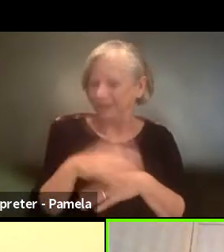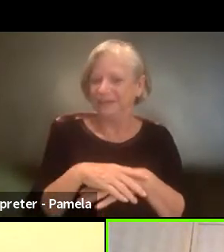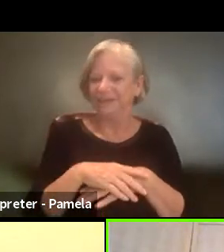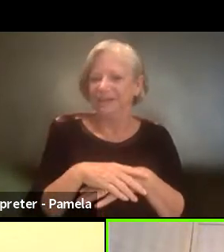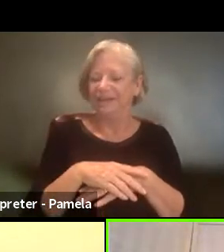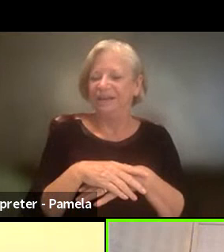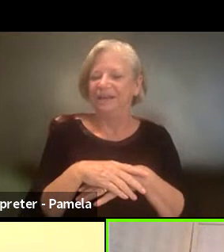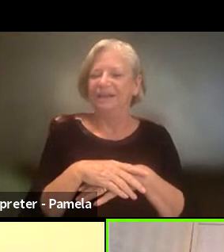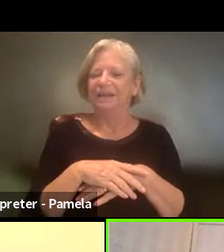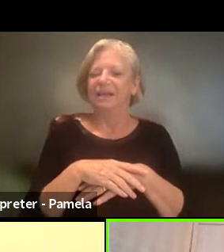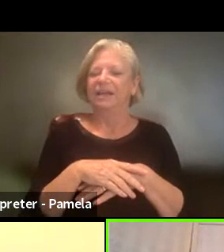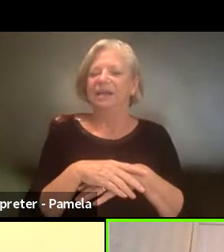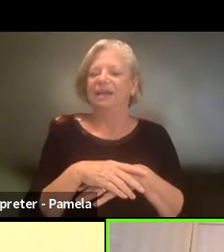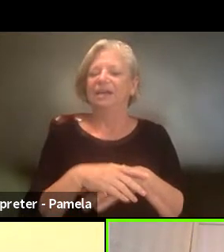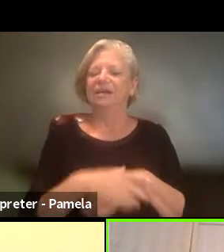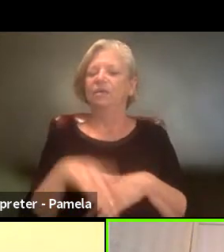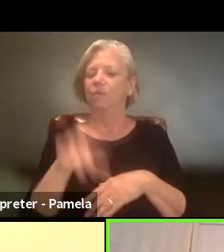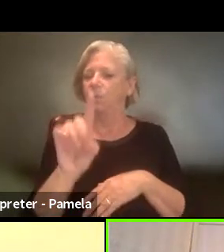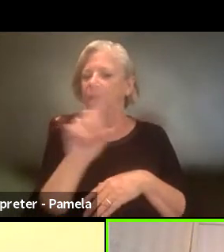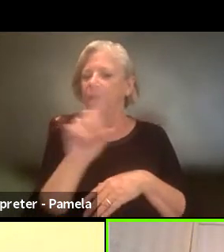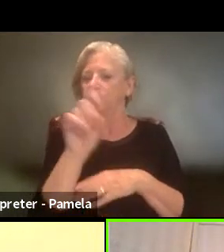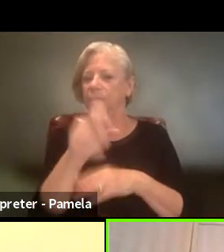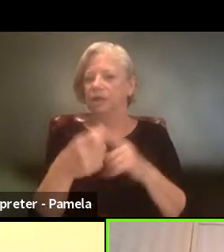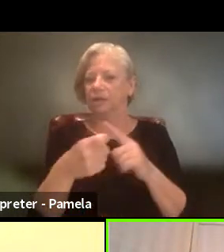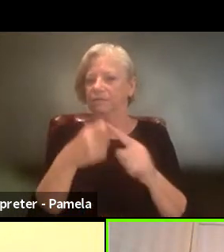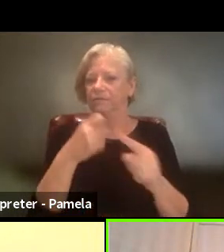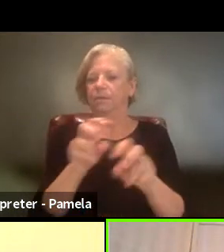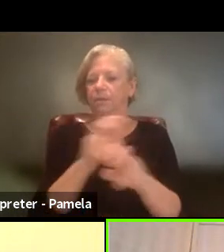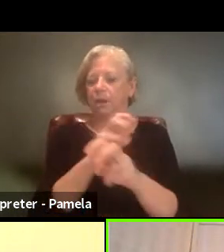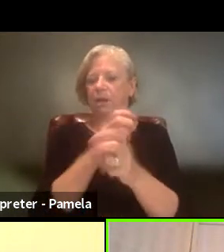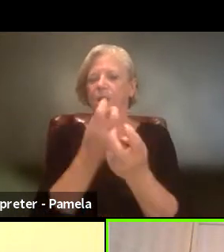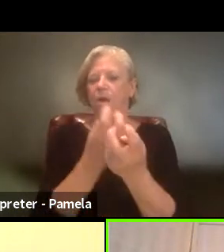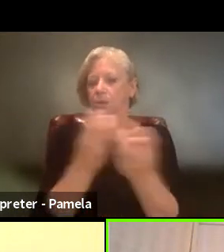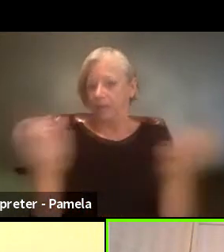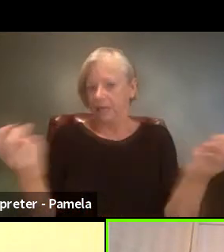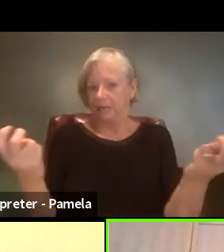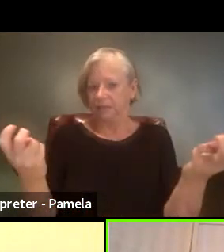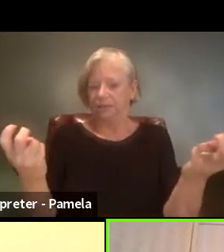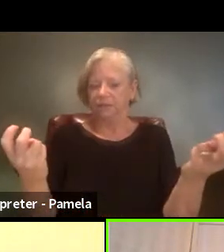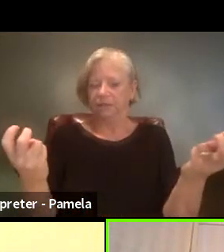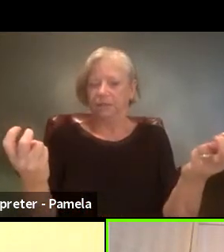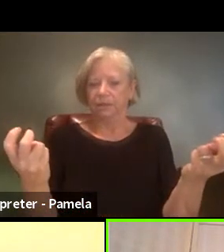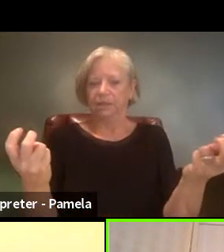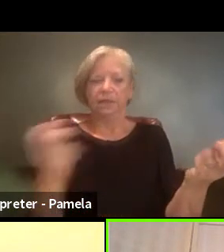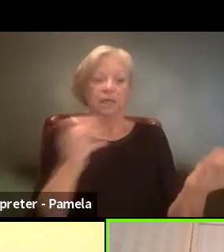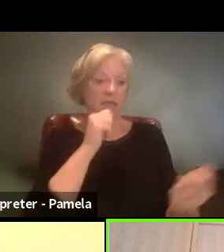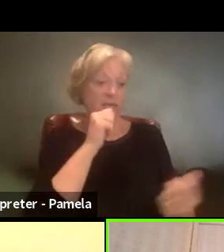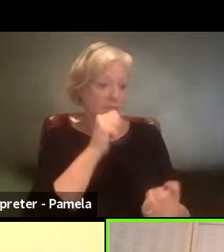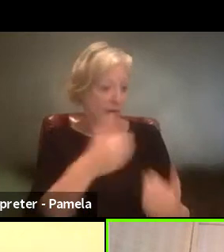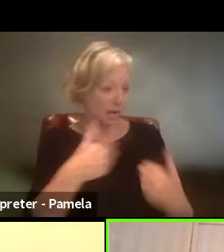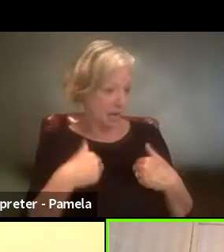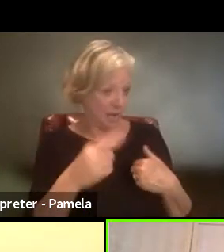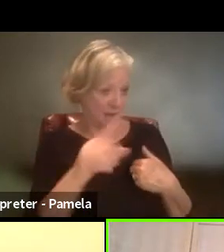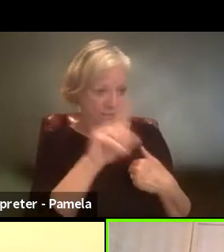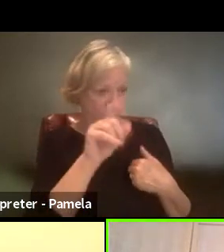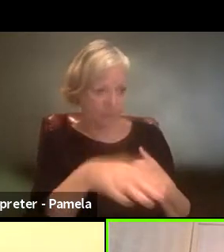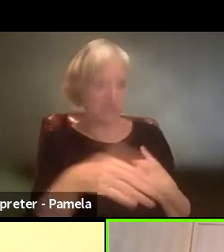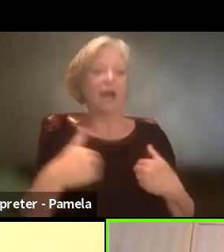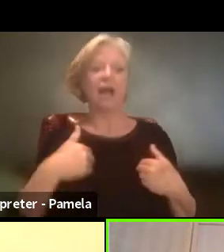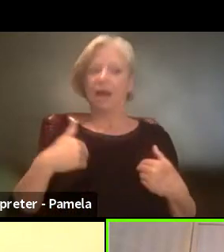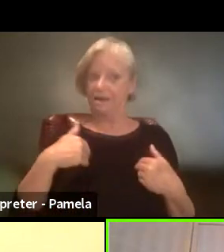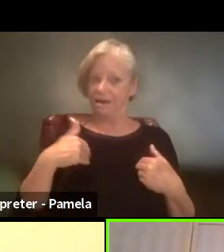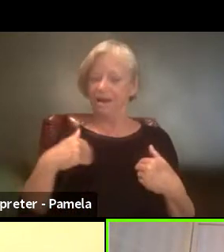of questions. I'll take a question from our panelists first. If you don't have a question, I have a couple in the queue waiting.